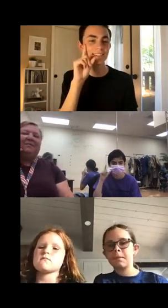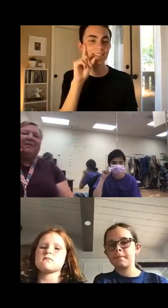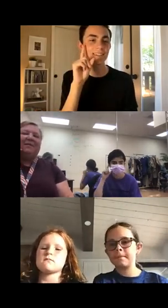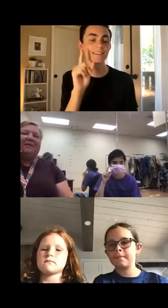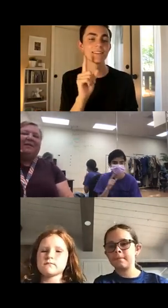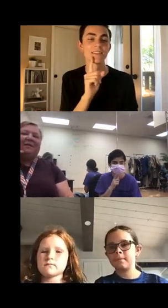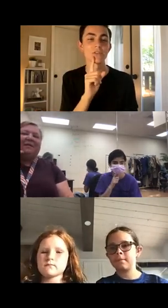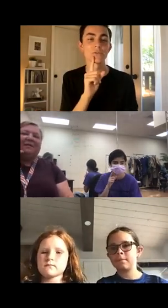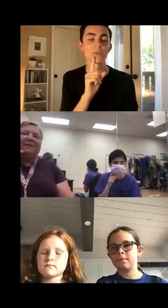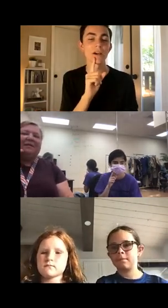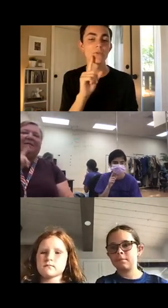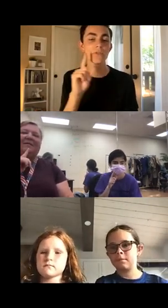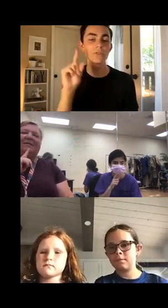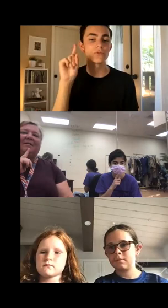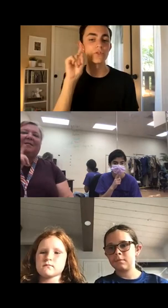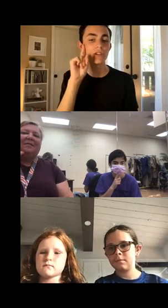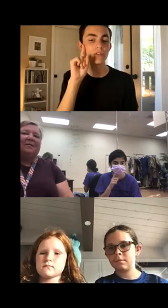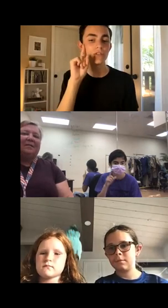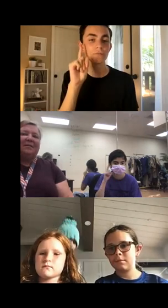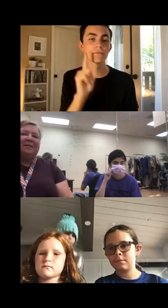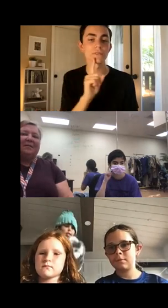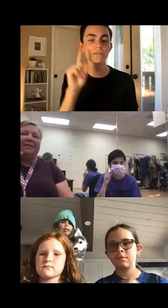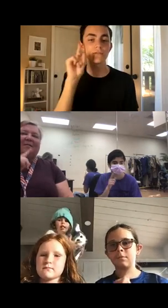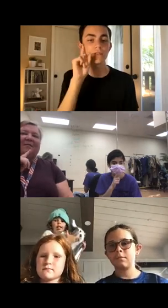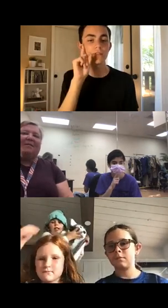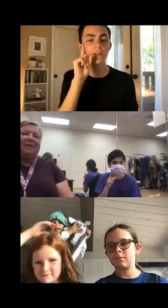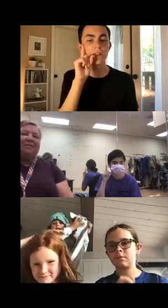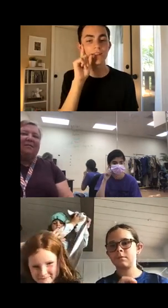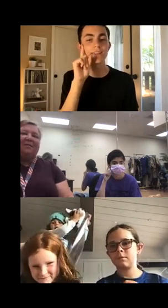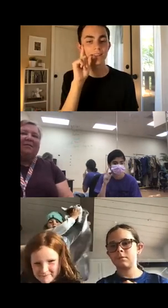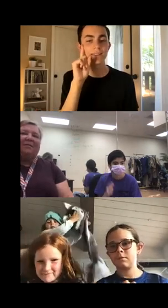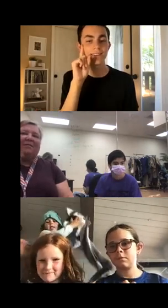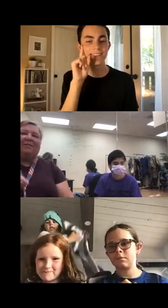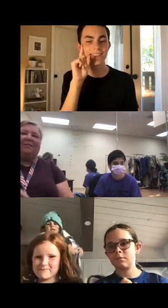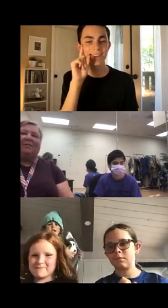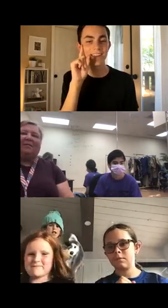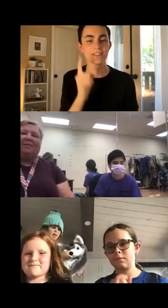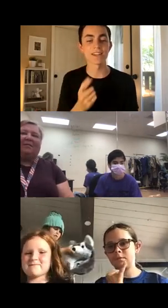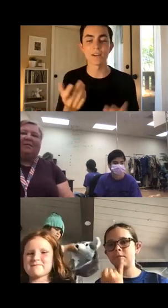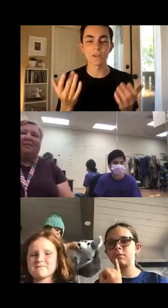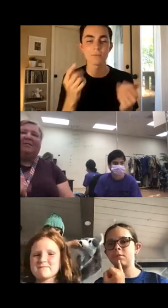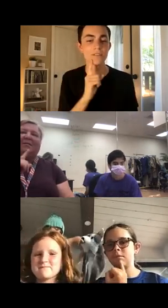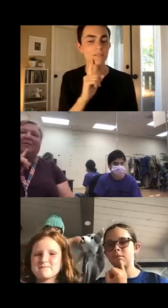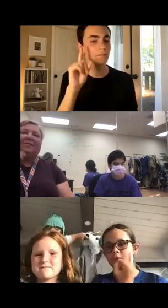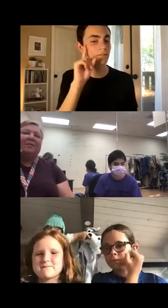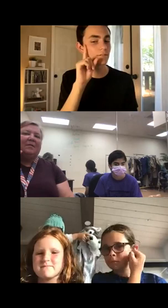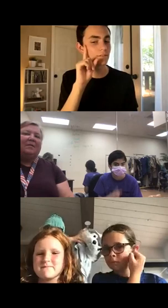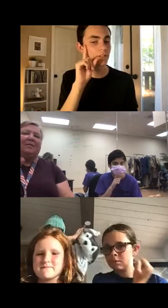Deaf, That goes from the mouth to the ear. Deaf. deaf. And you can sign that with